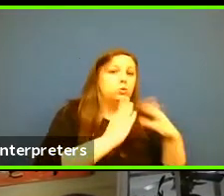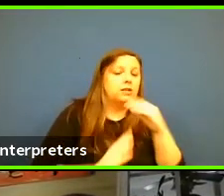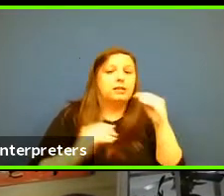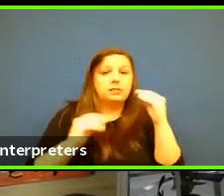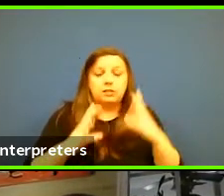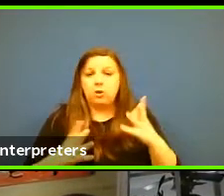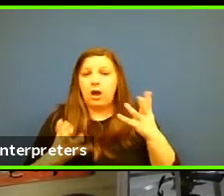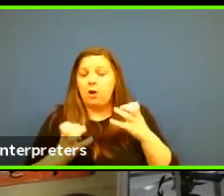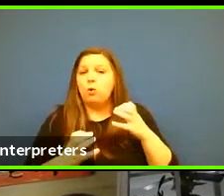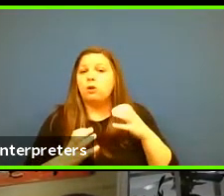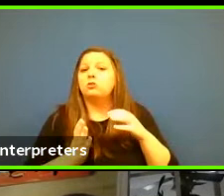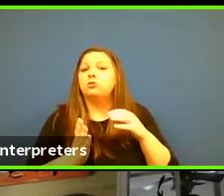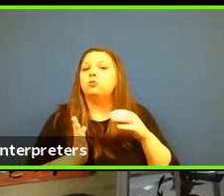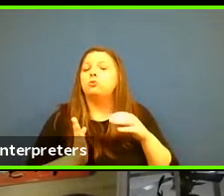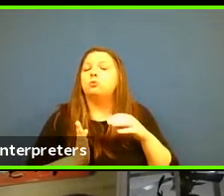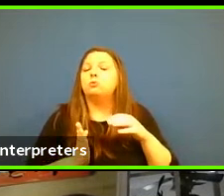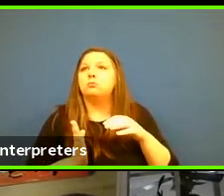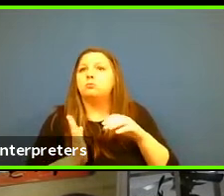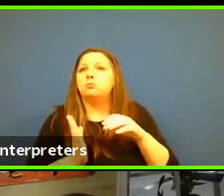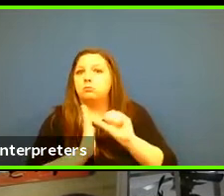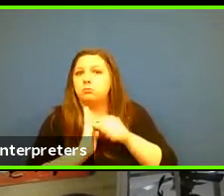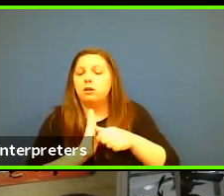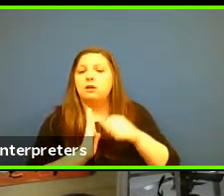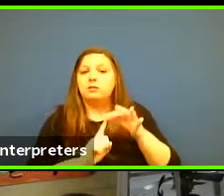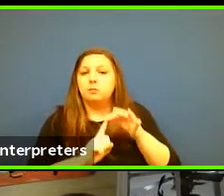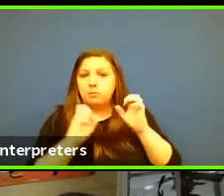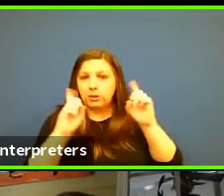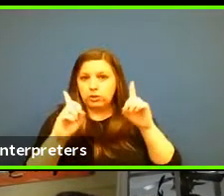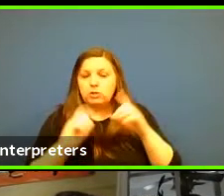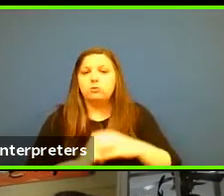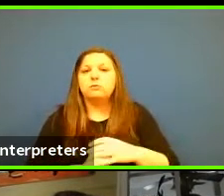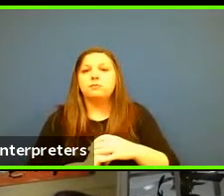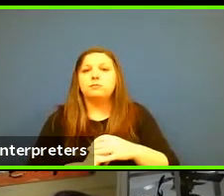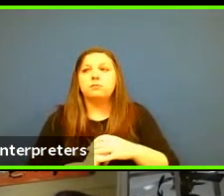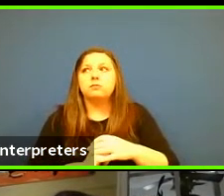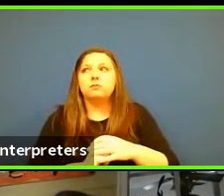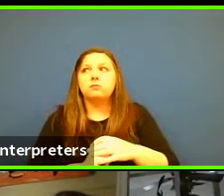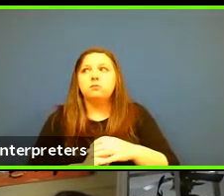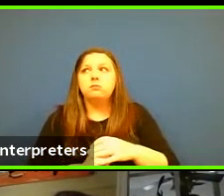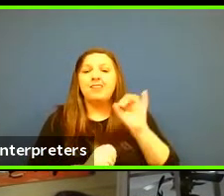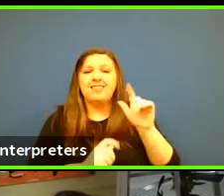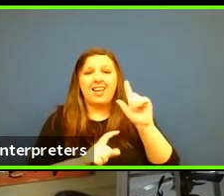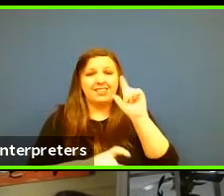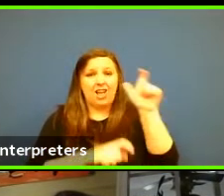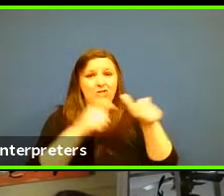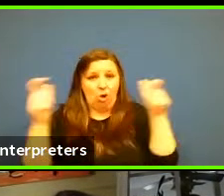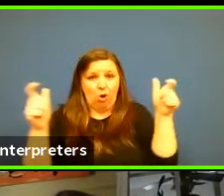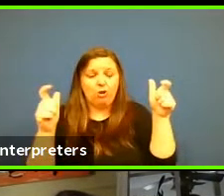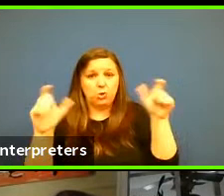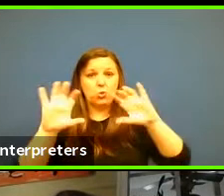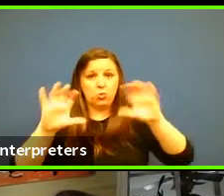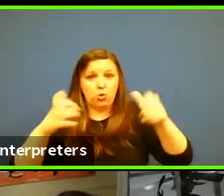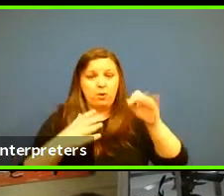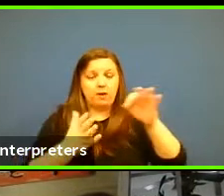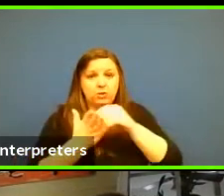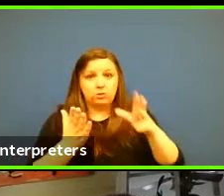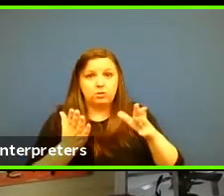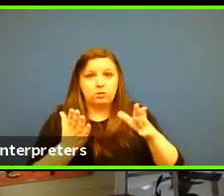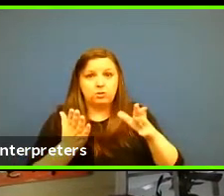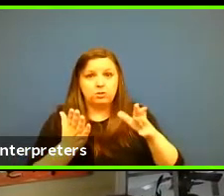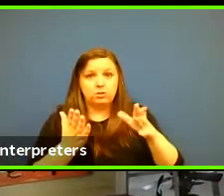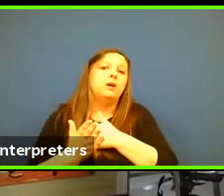want to just make a note that special education, that is a large group of students. So when we talk about